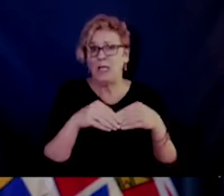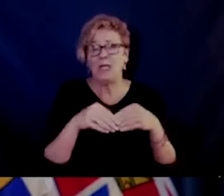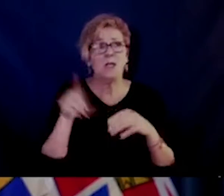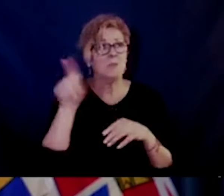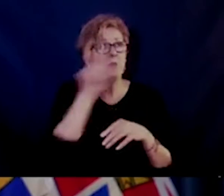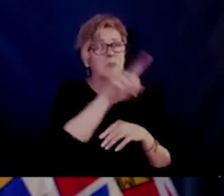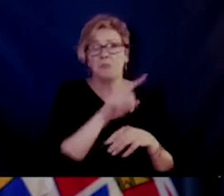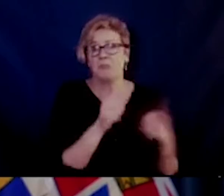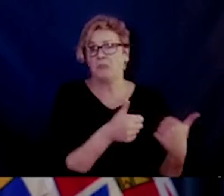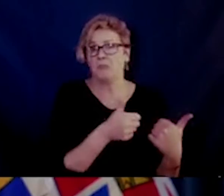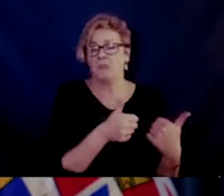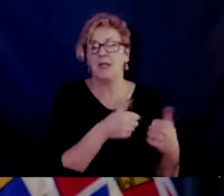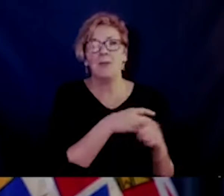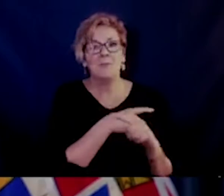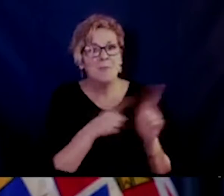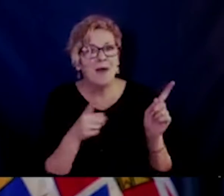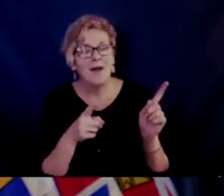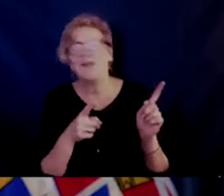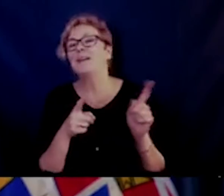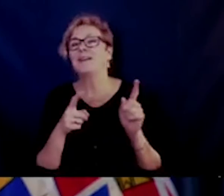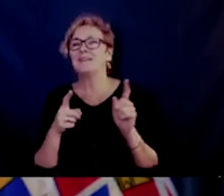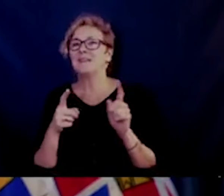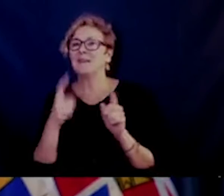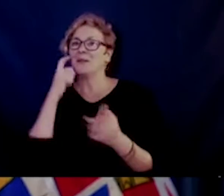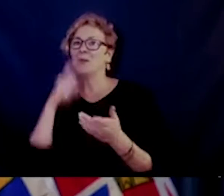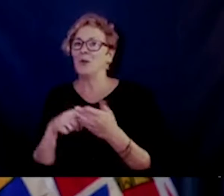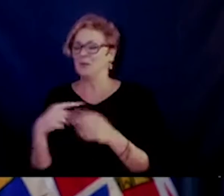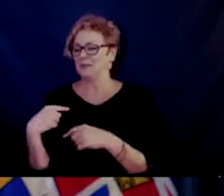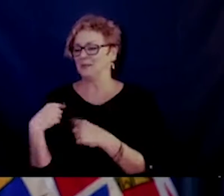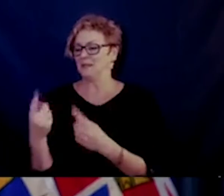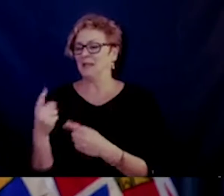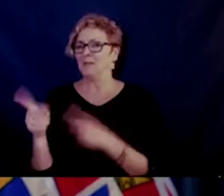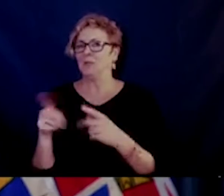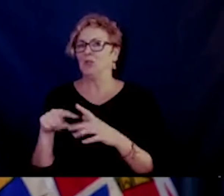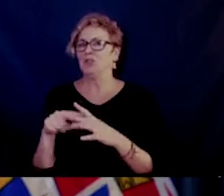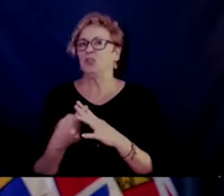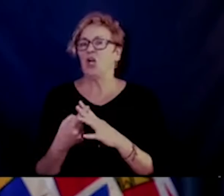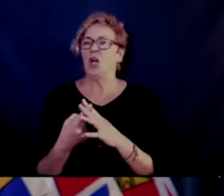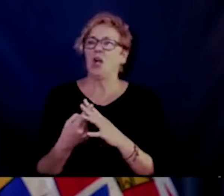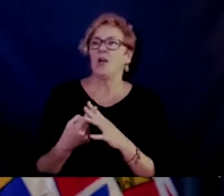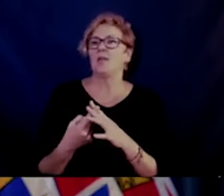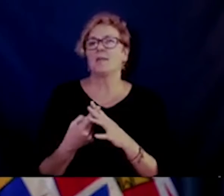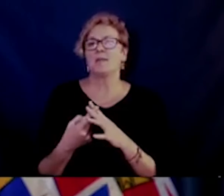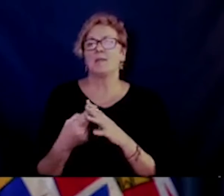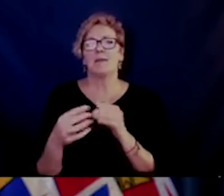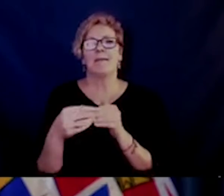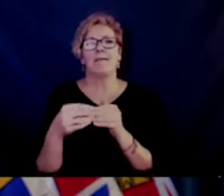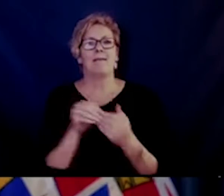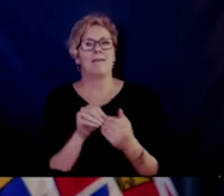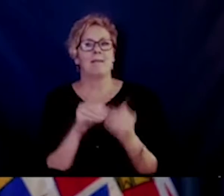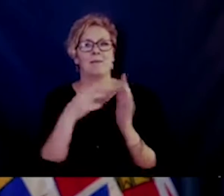larger numbers of people in a smaller venue. And those are the things that we need to pay attention to now. So yes, develop